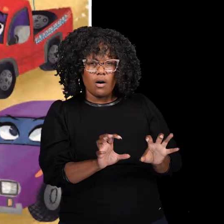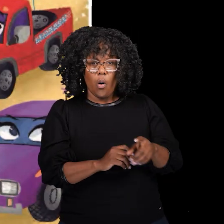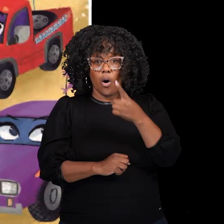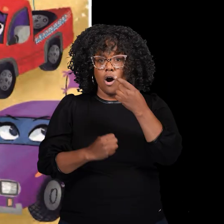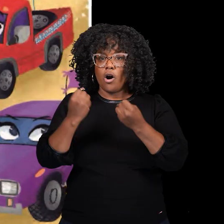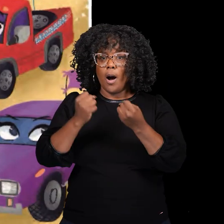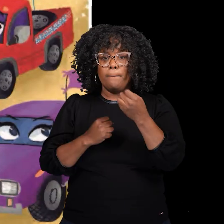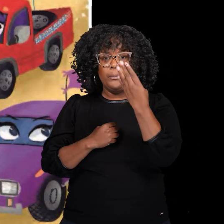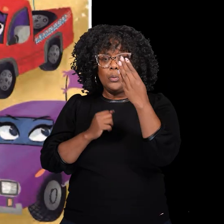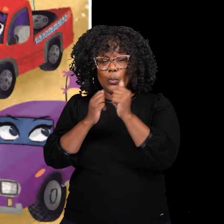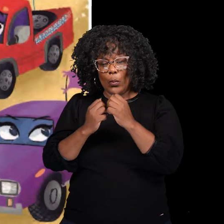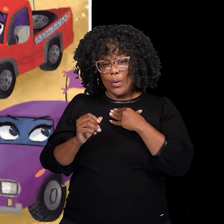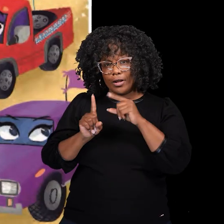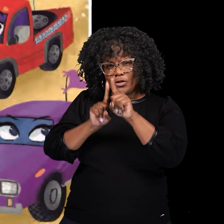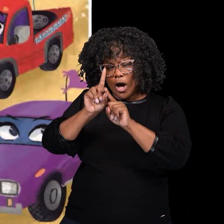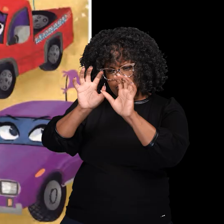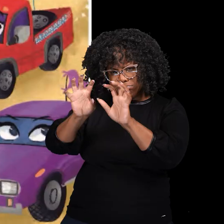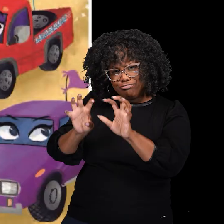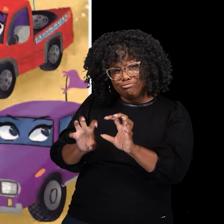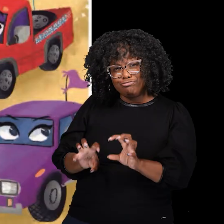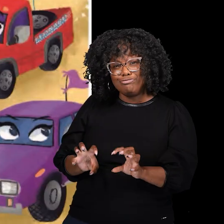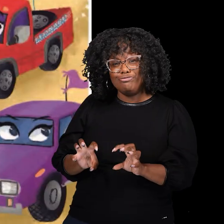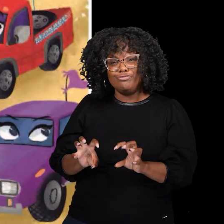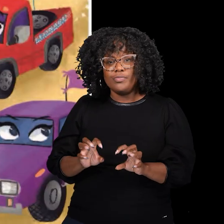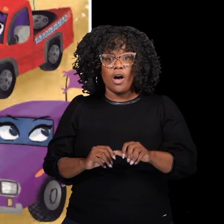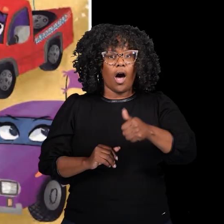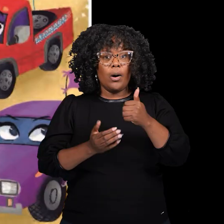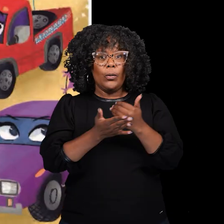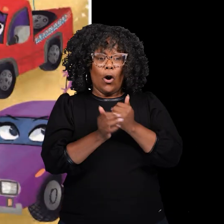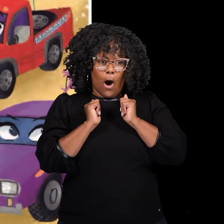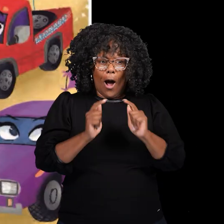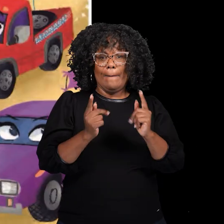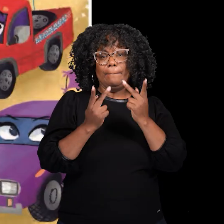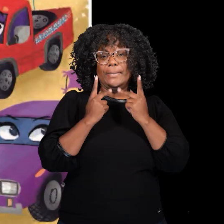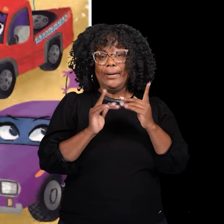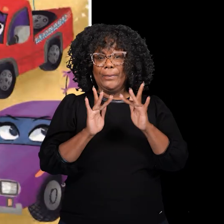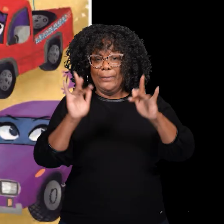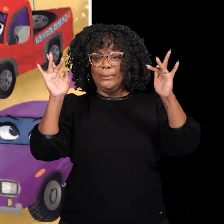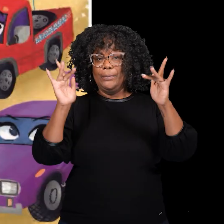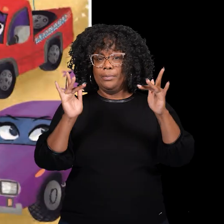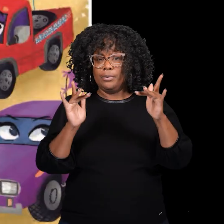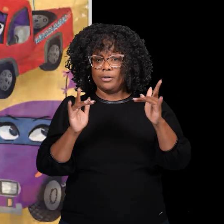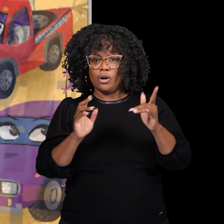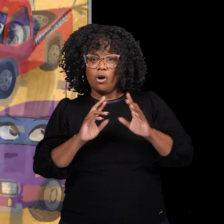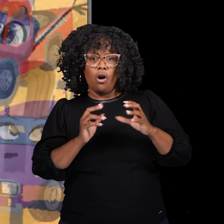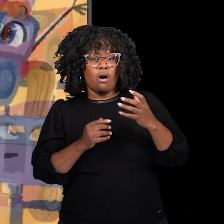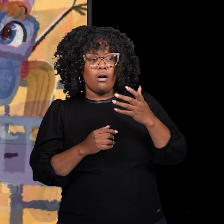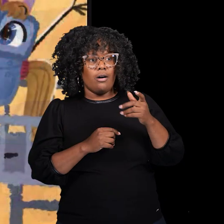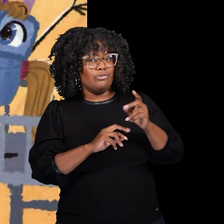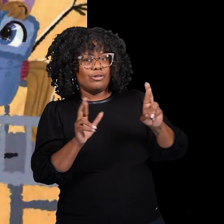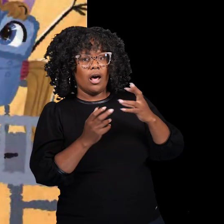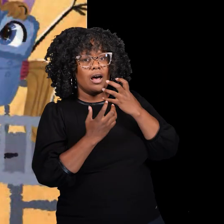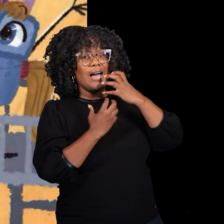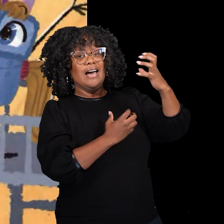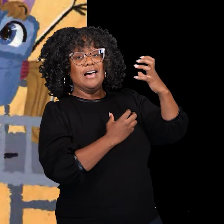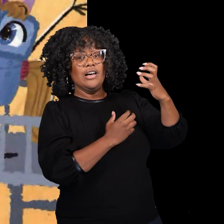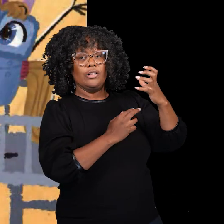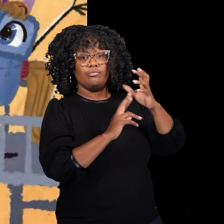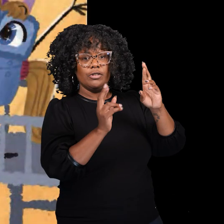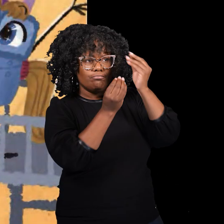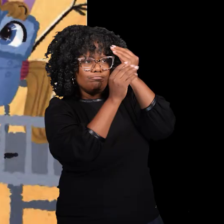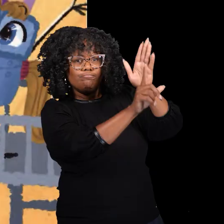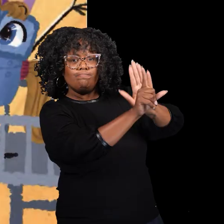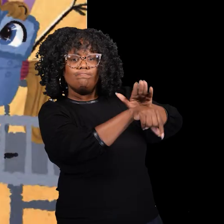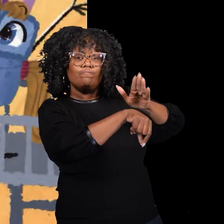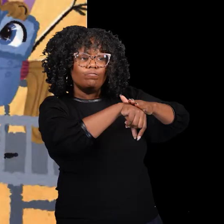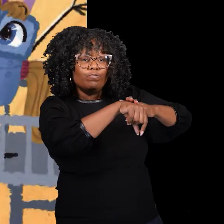colors. One car is blue with white stars all over it, and another is all pink. An official stands on a tower and addresses